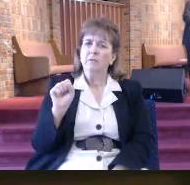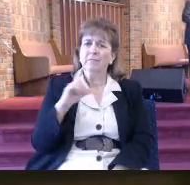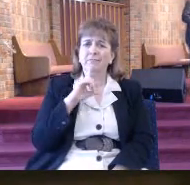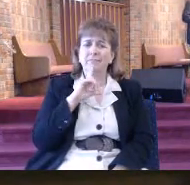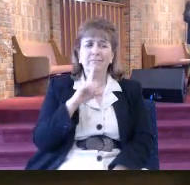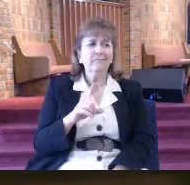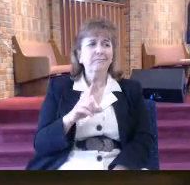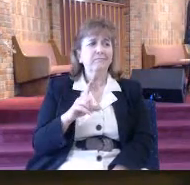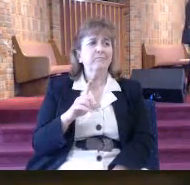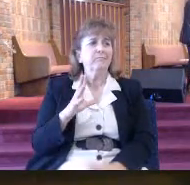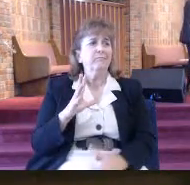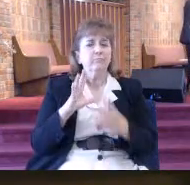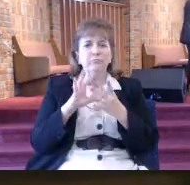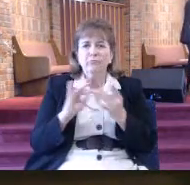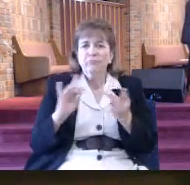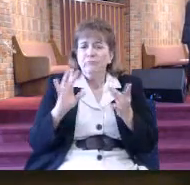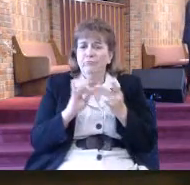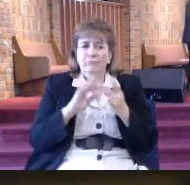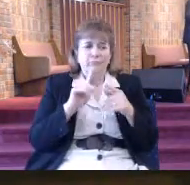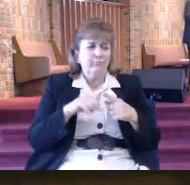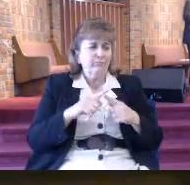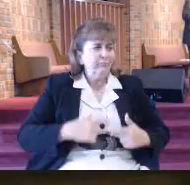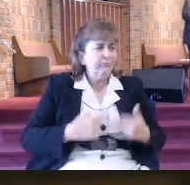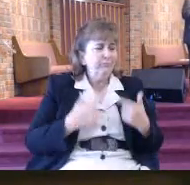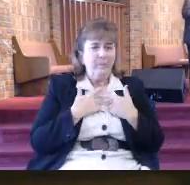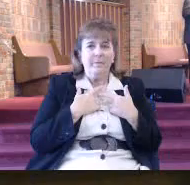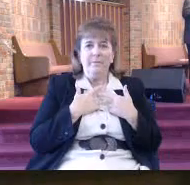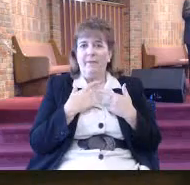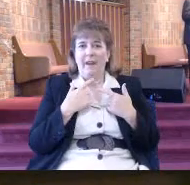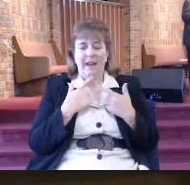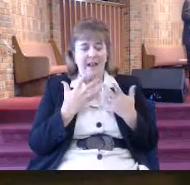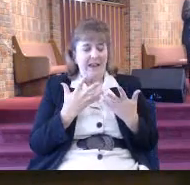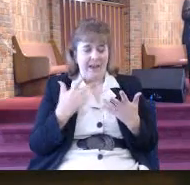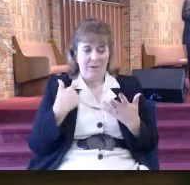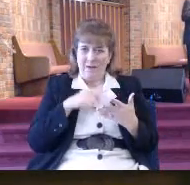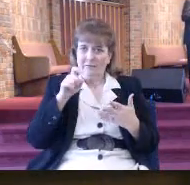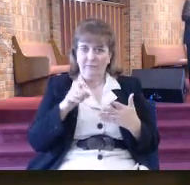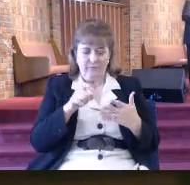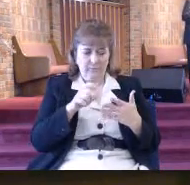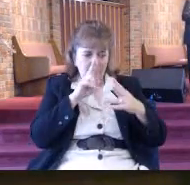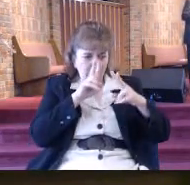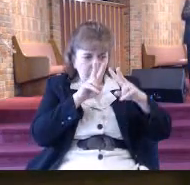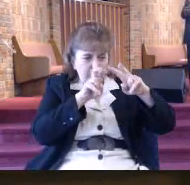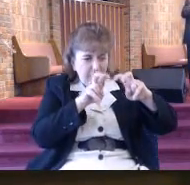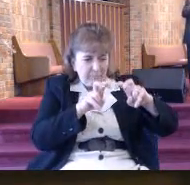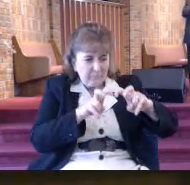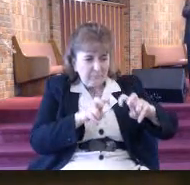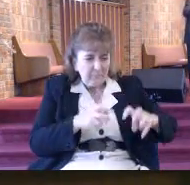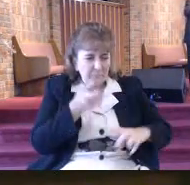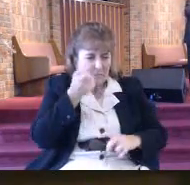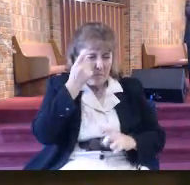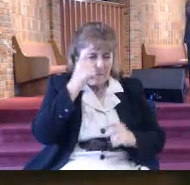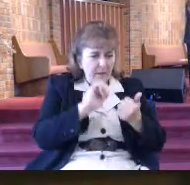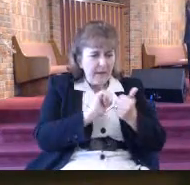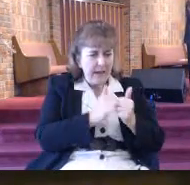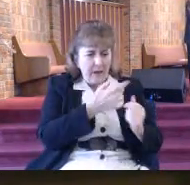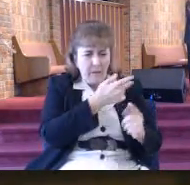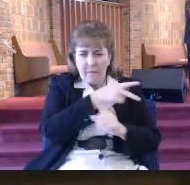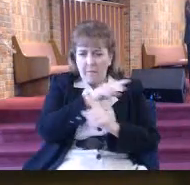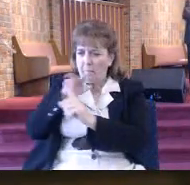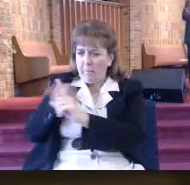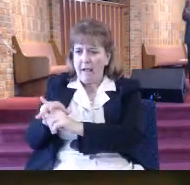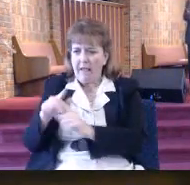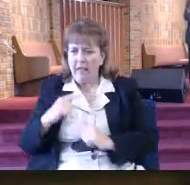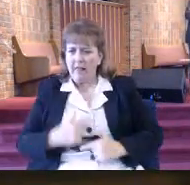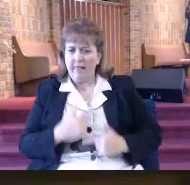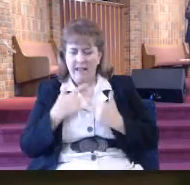life. They just beg examination and application to life. The comparisons